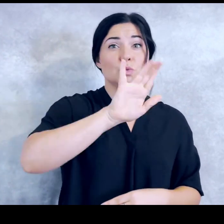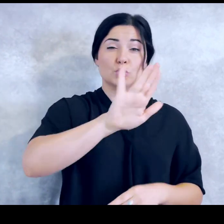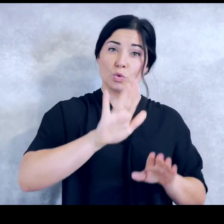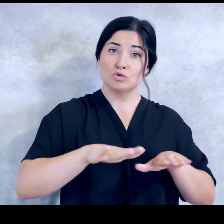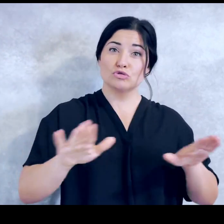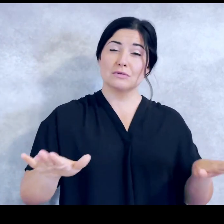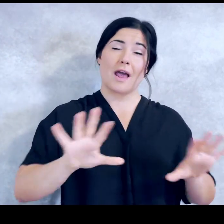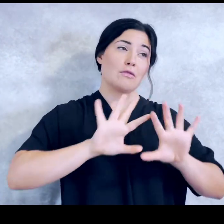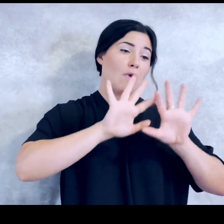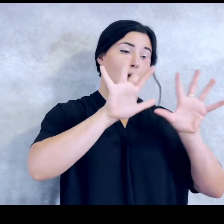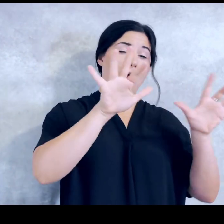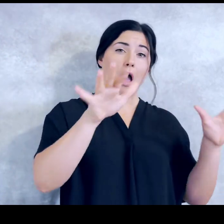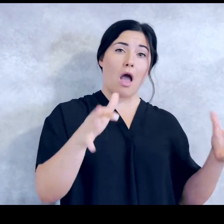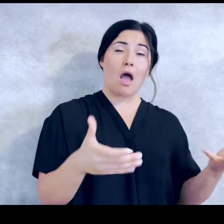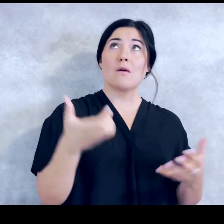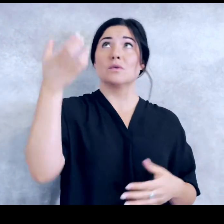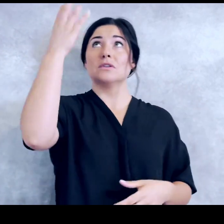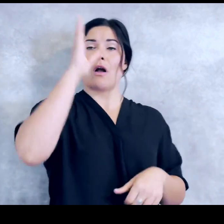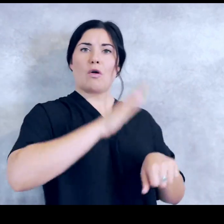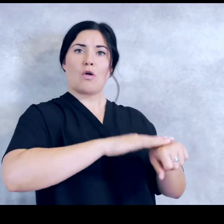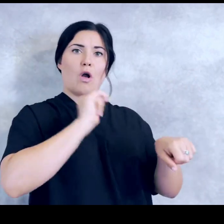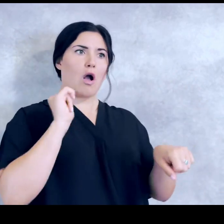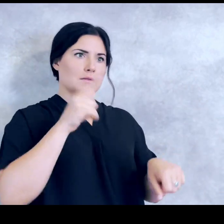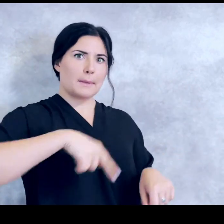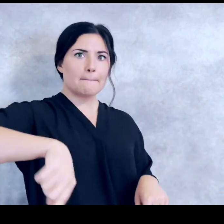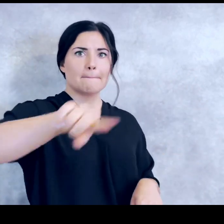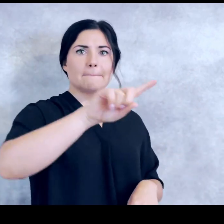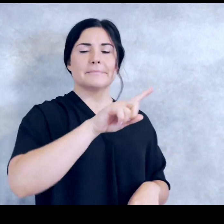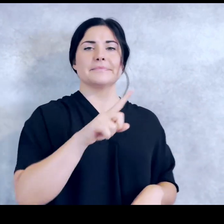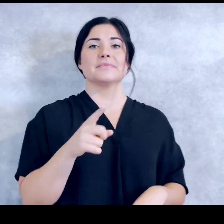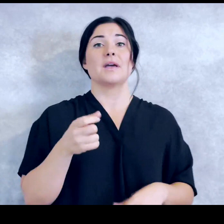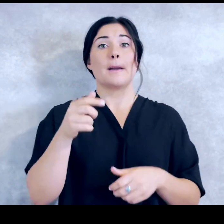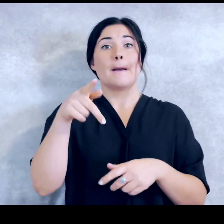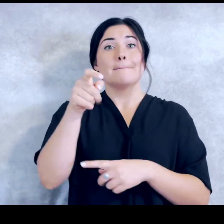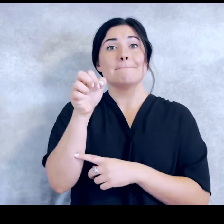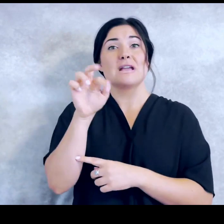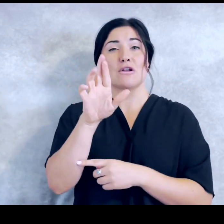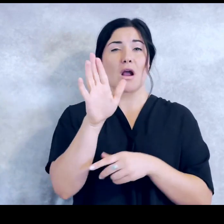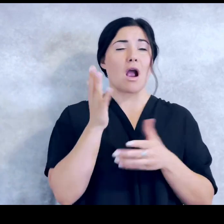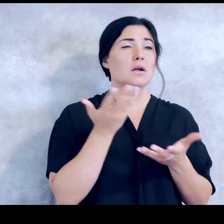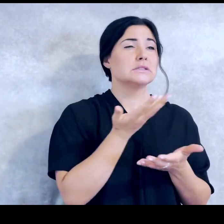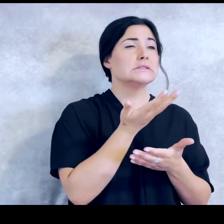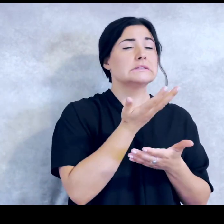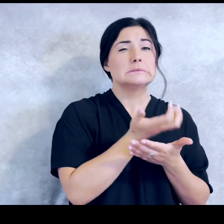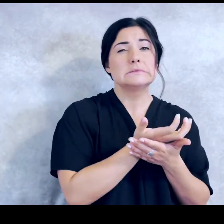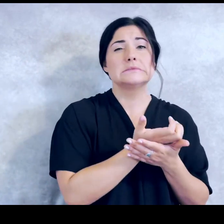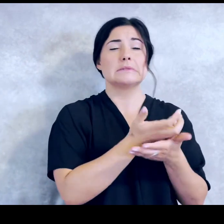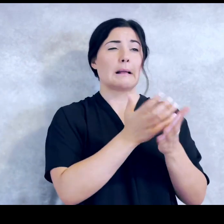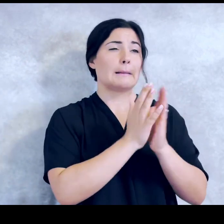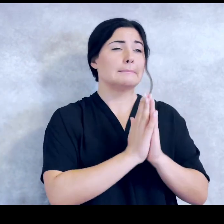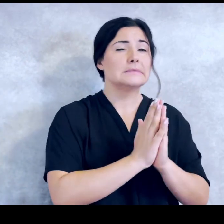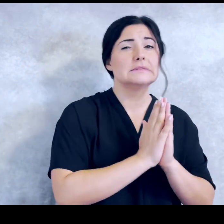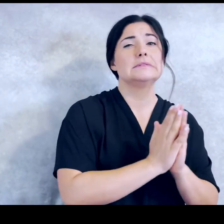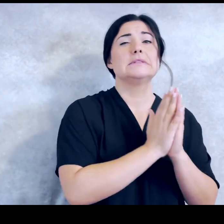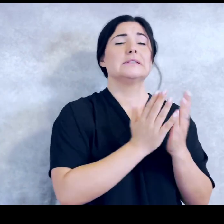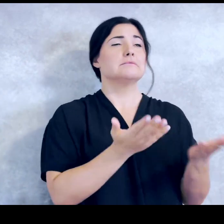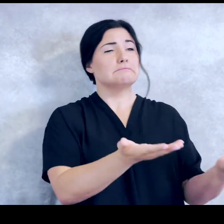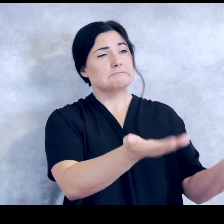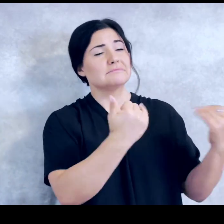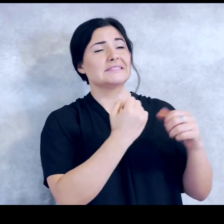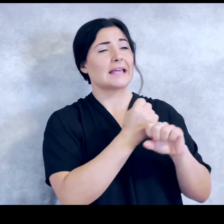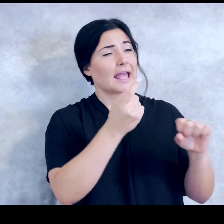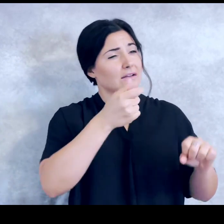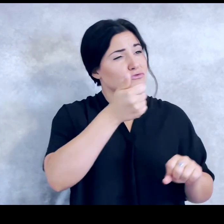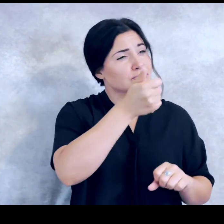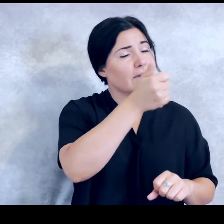all who are far off, for all whom the Lord our God will call. With many other words, he warned them and he pleaded with them, save yourselves from this corrupt